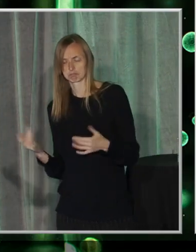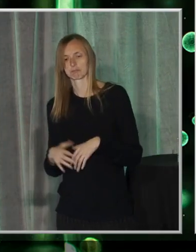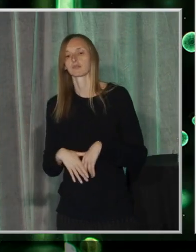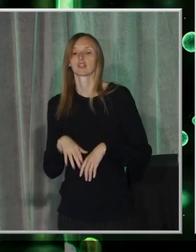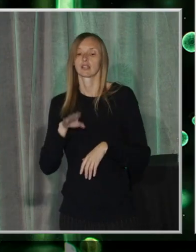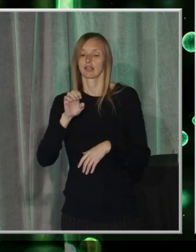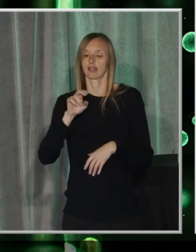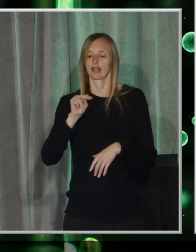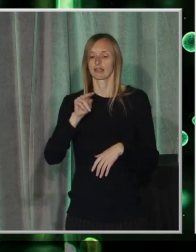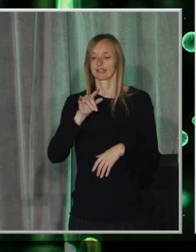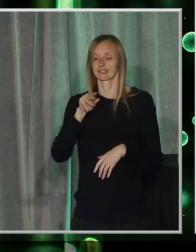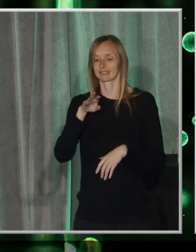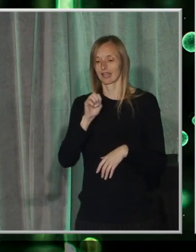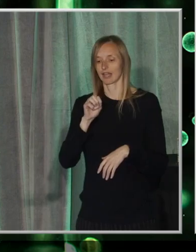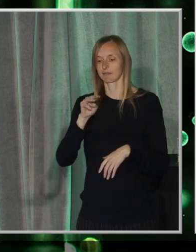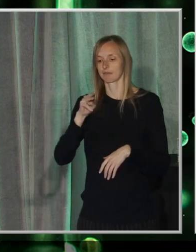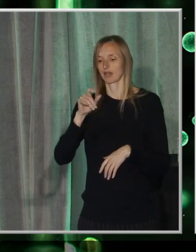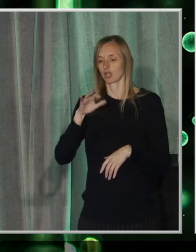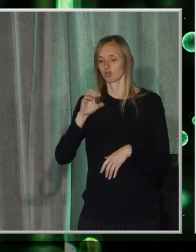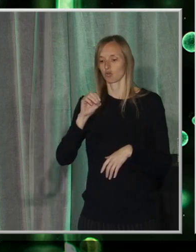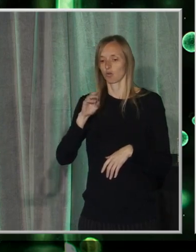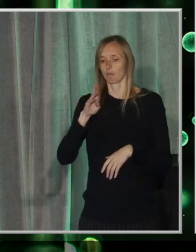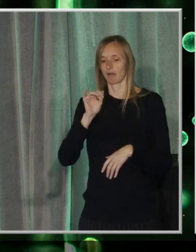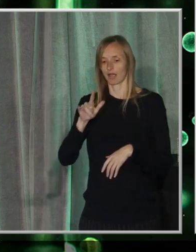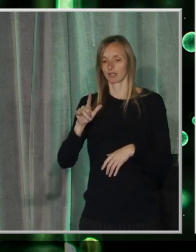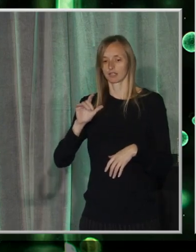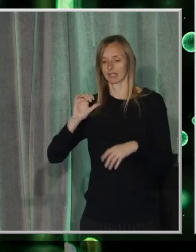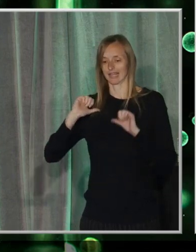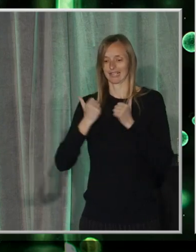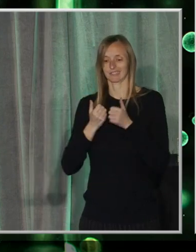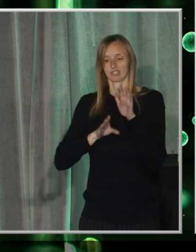agents and enzymes are kind of developed within the lab. And